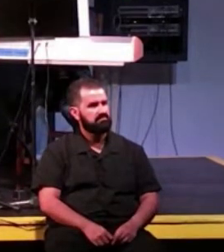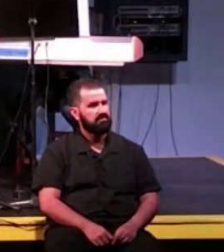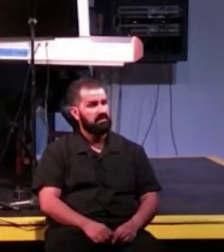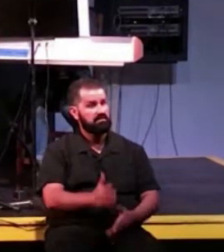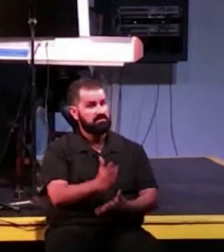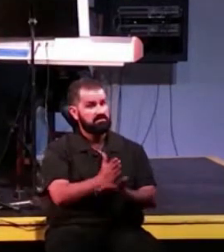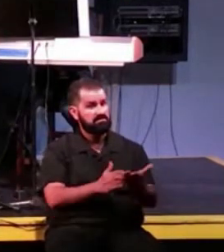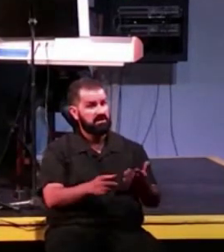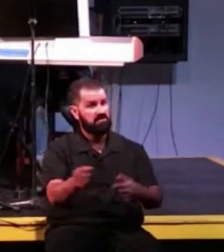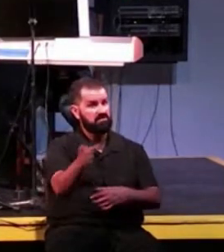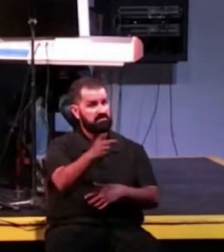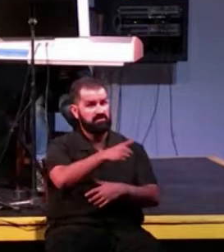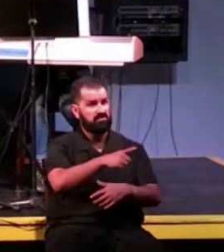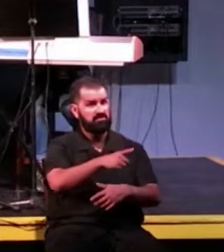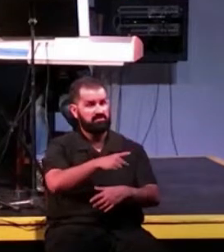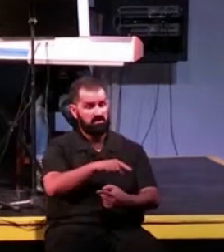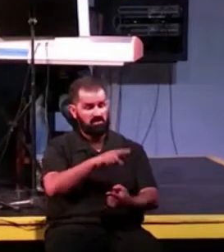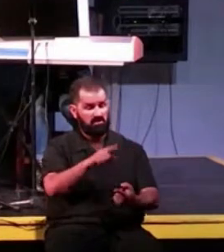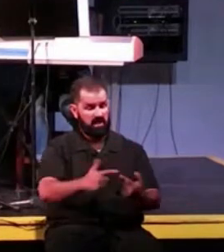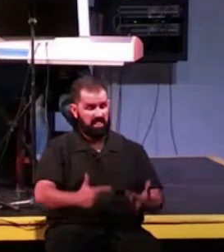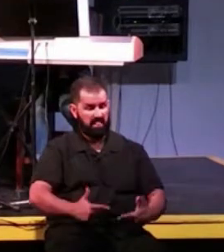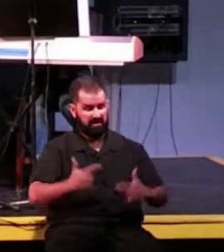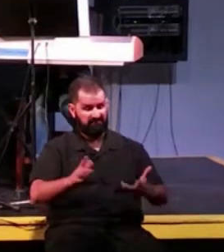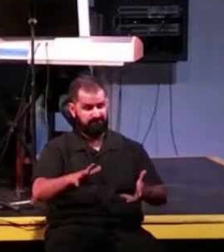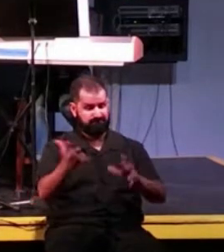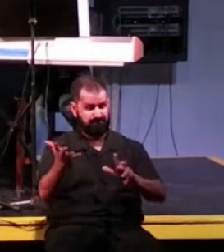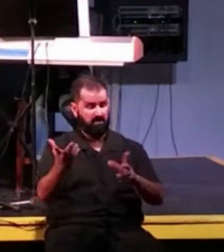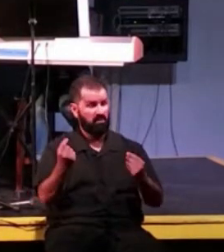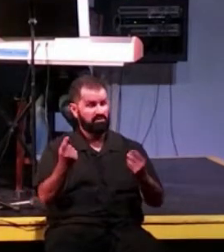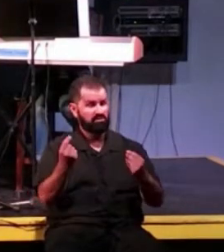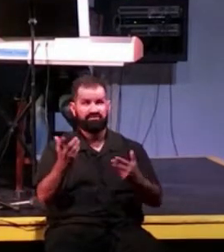Some of you, you left God when life got hard.